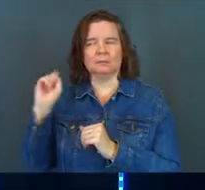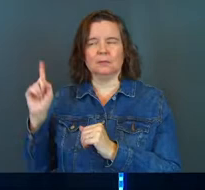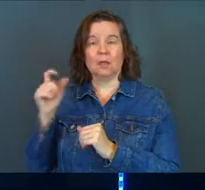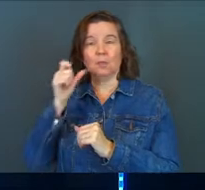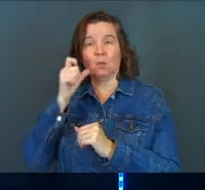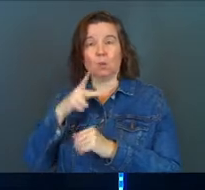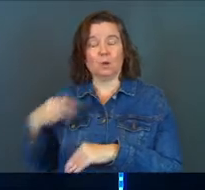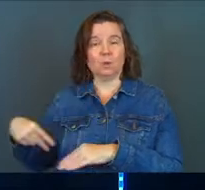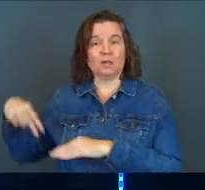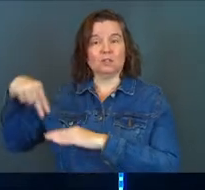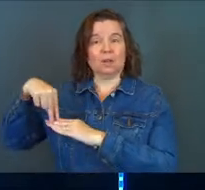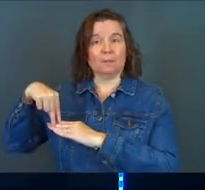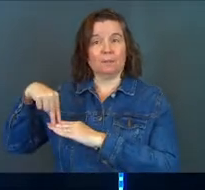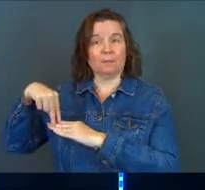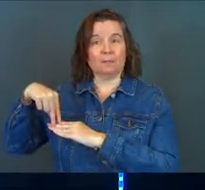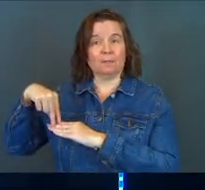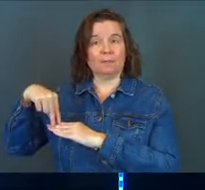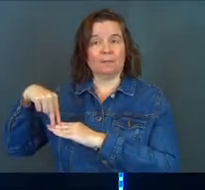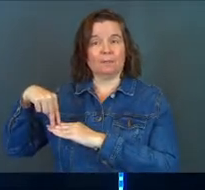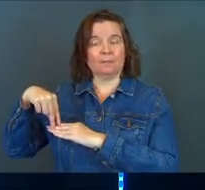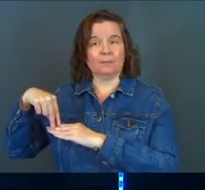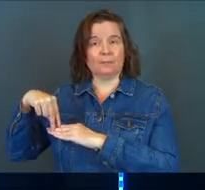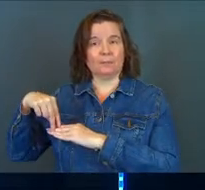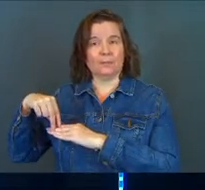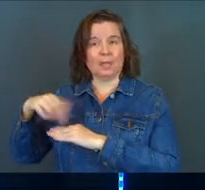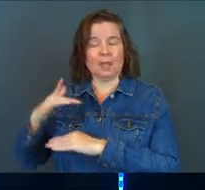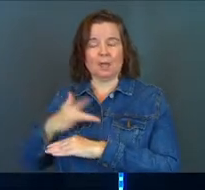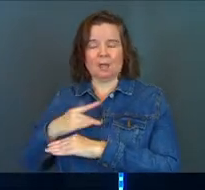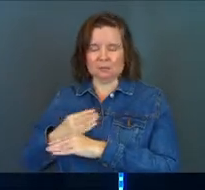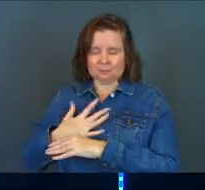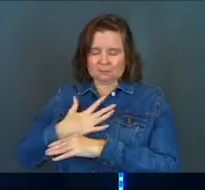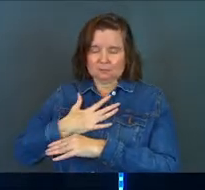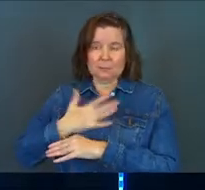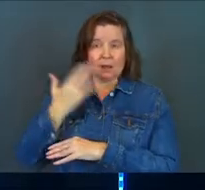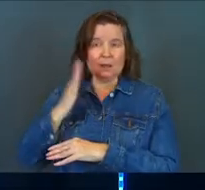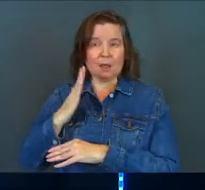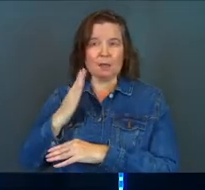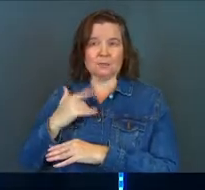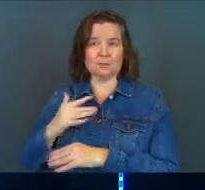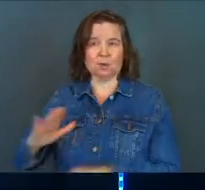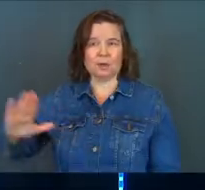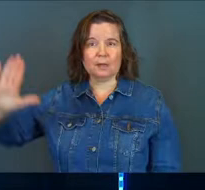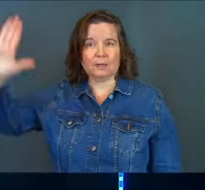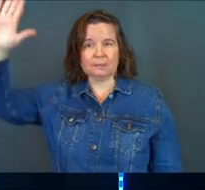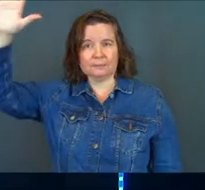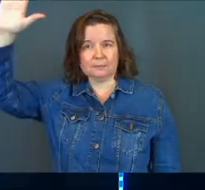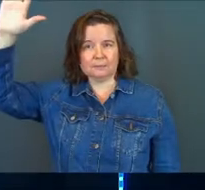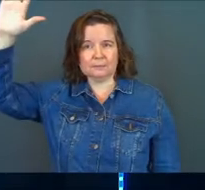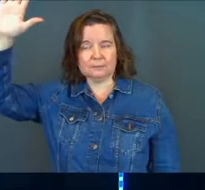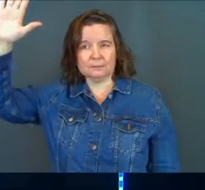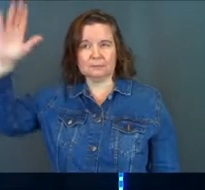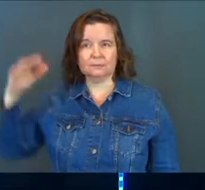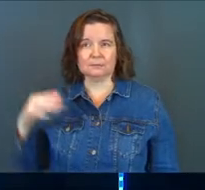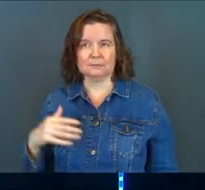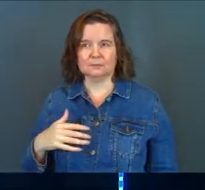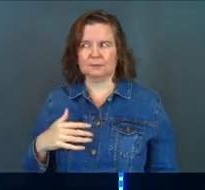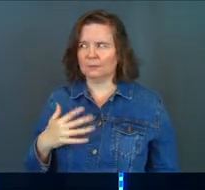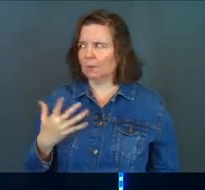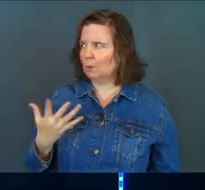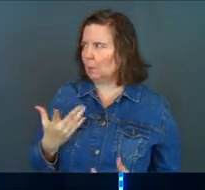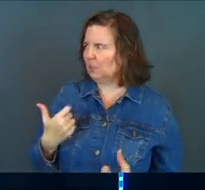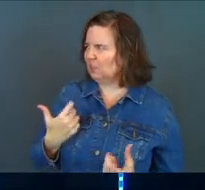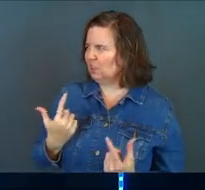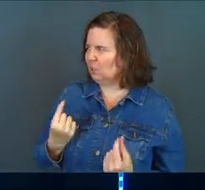woman who had stood up and was moved by God. She put her hand up. What's